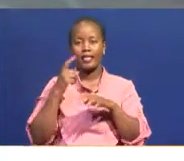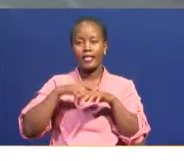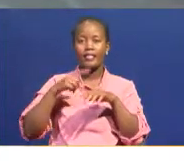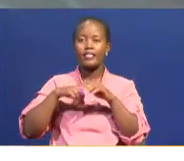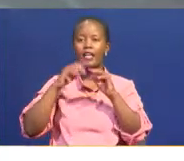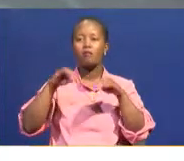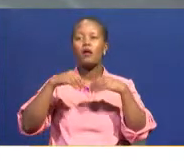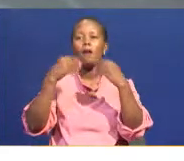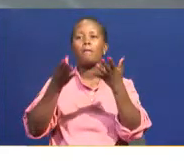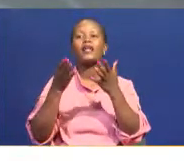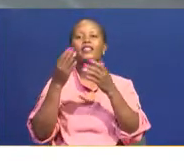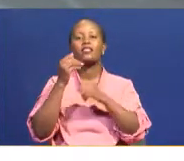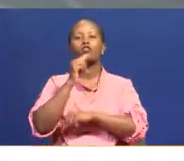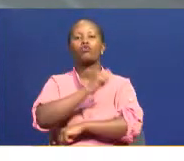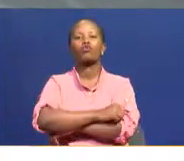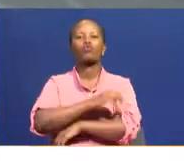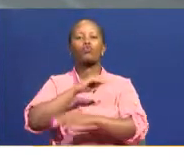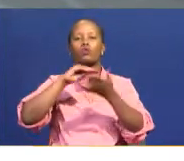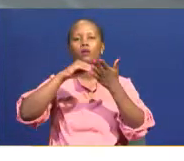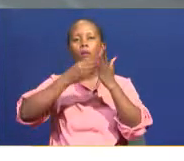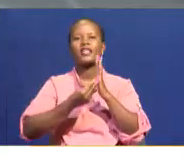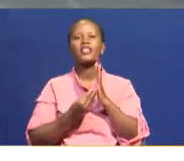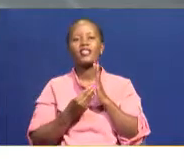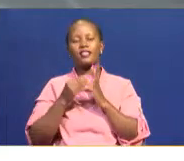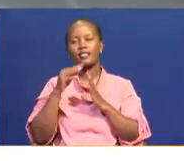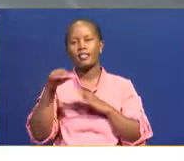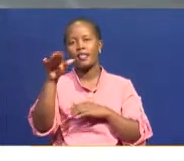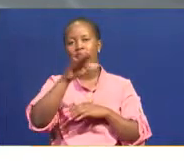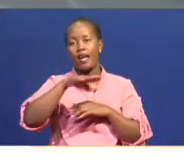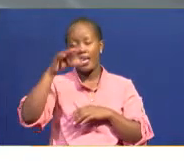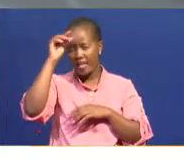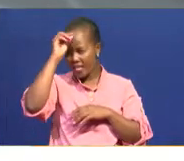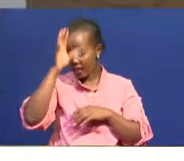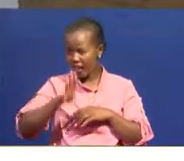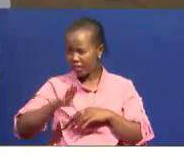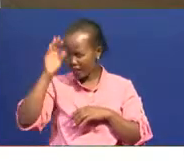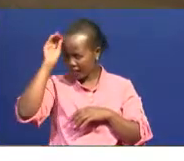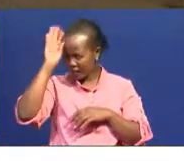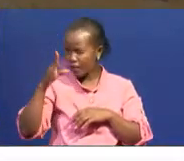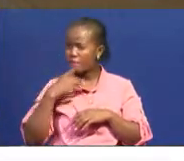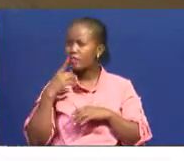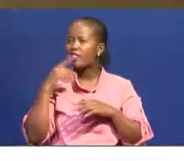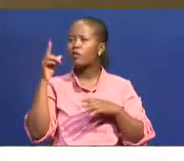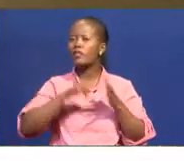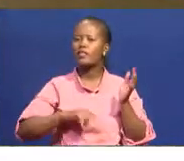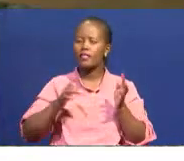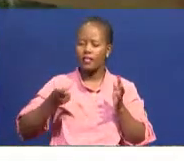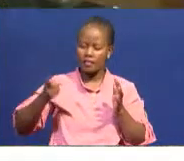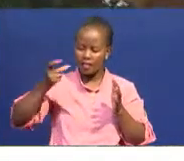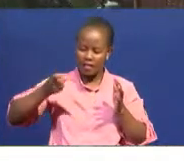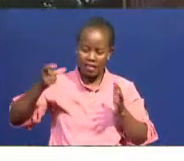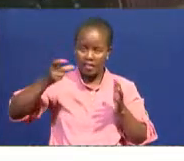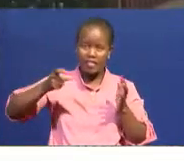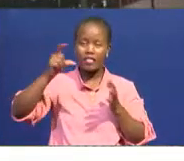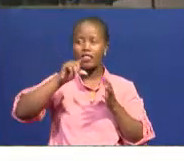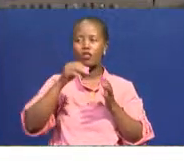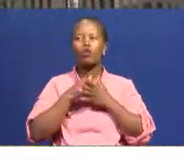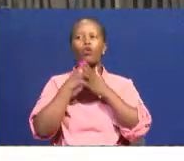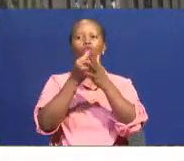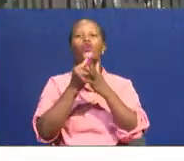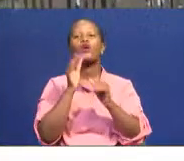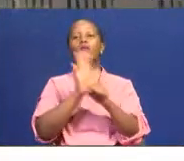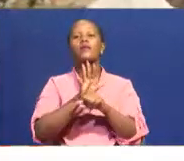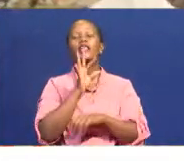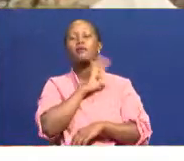of the bursaries, the area governor Kimani Wamatangi said the increase in allocation to the fund will enhance the number of beneficiaries